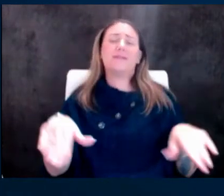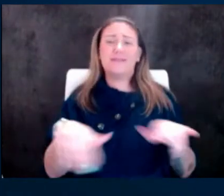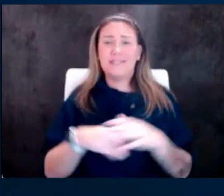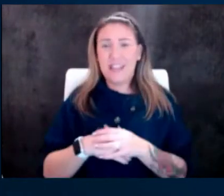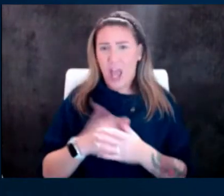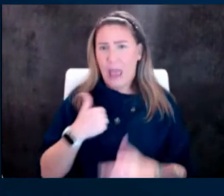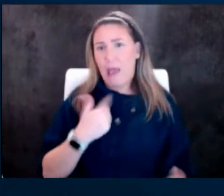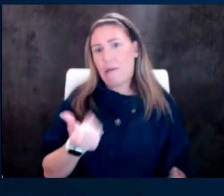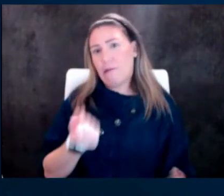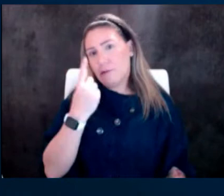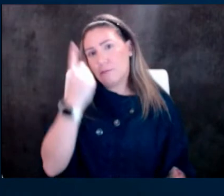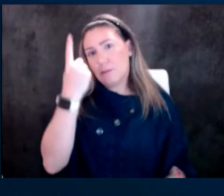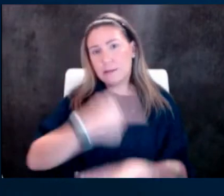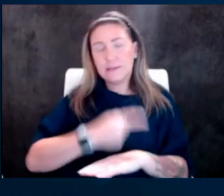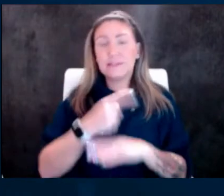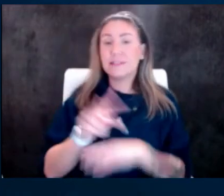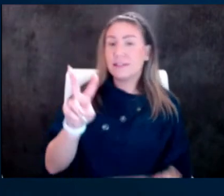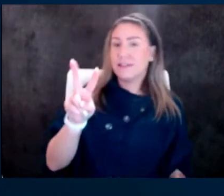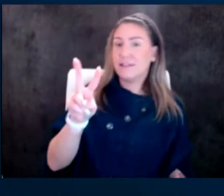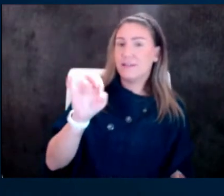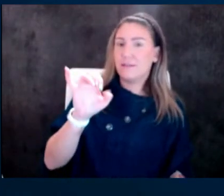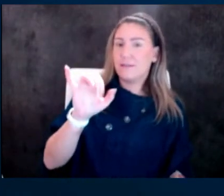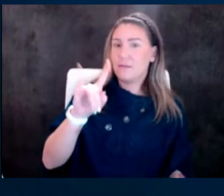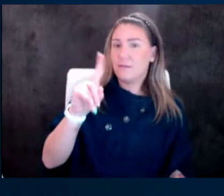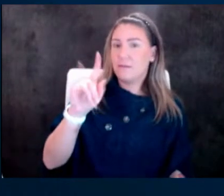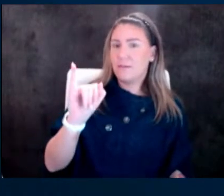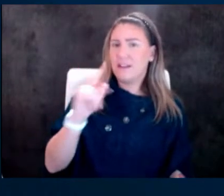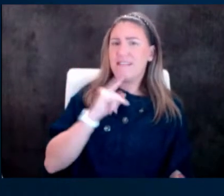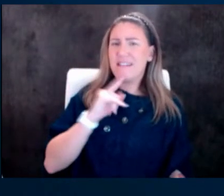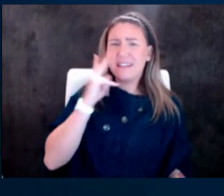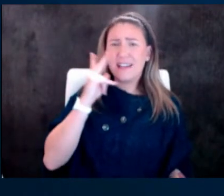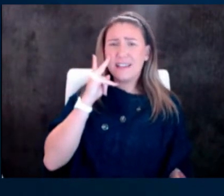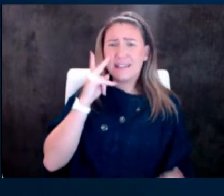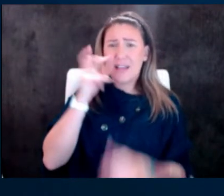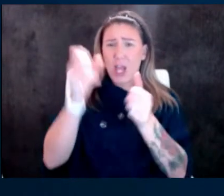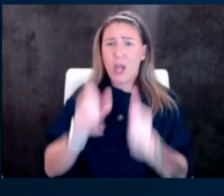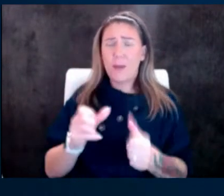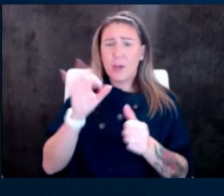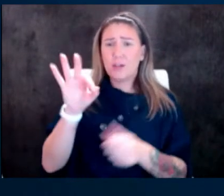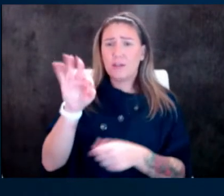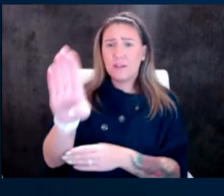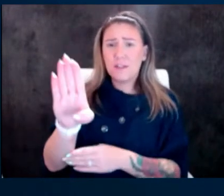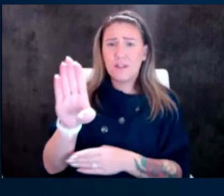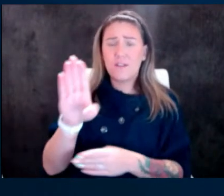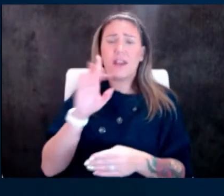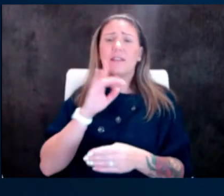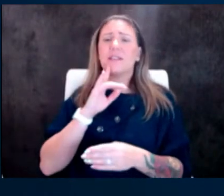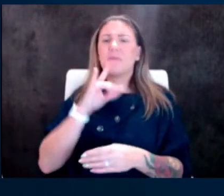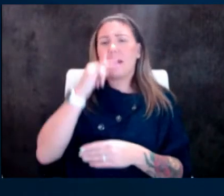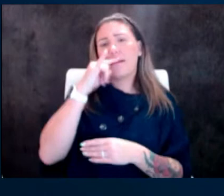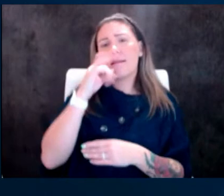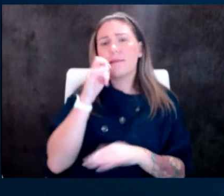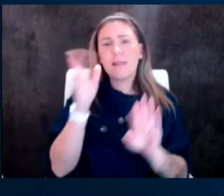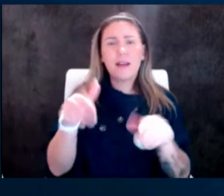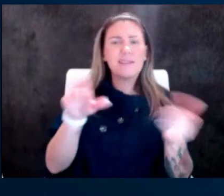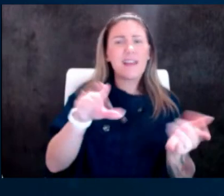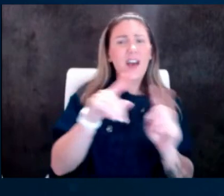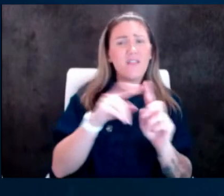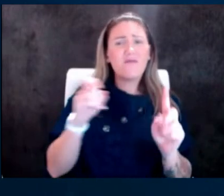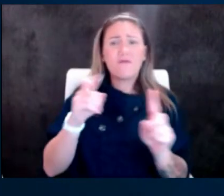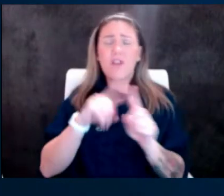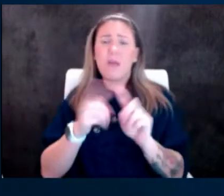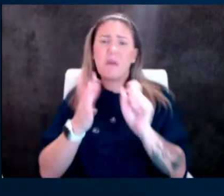Vicky wants to know, she's a little frustrated. I just saw a post on Facebook stating kids don't die from COVID, so why are people wanting to get their kids